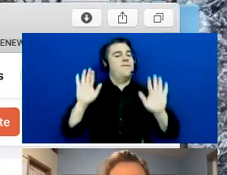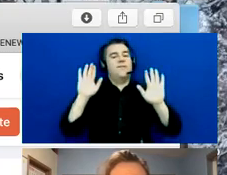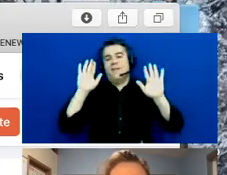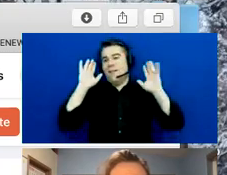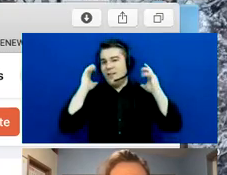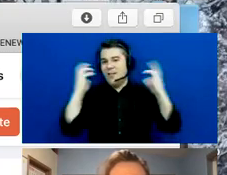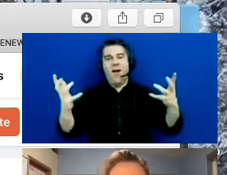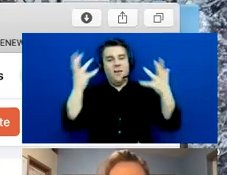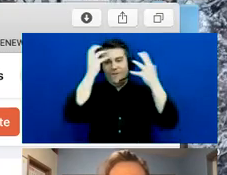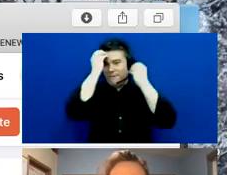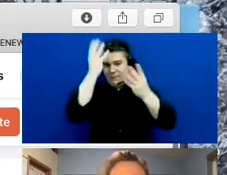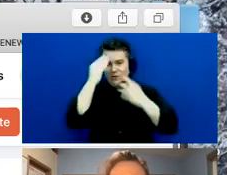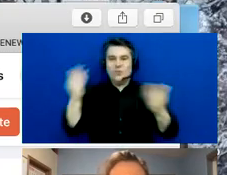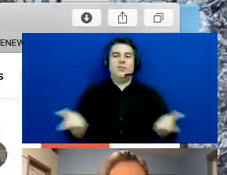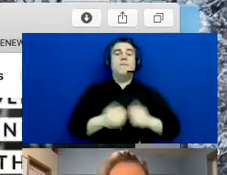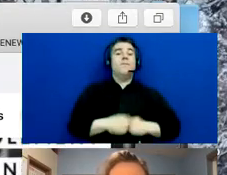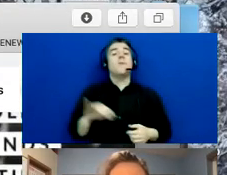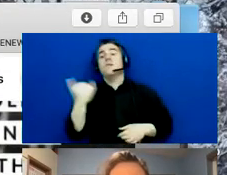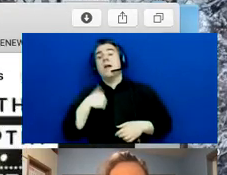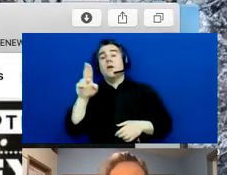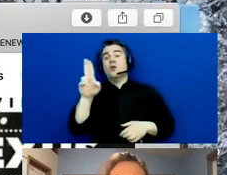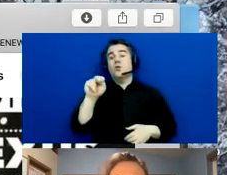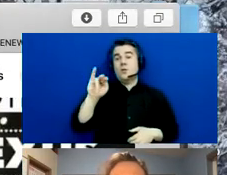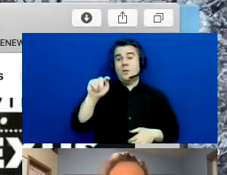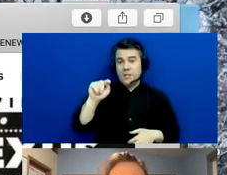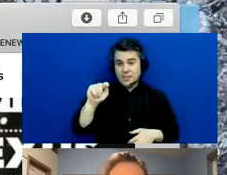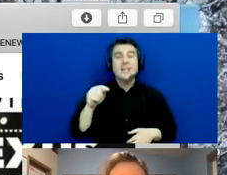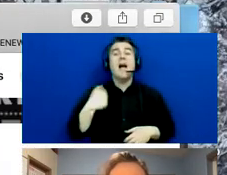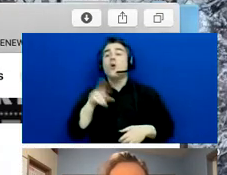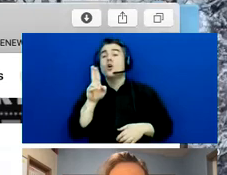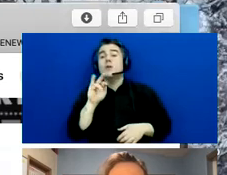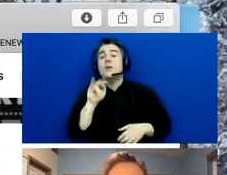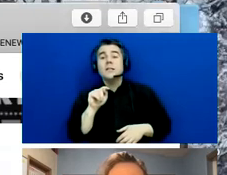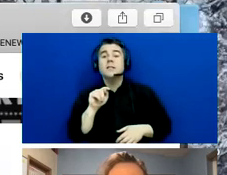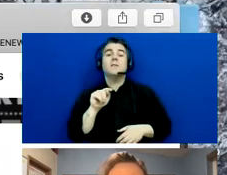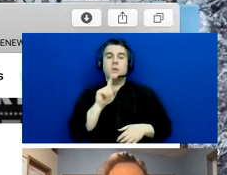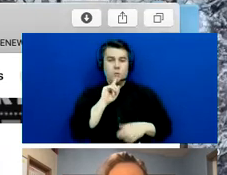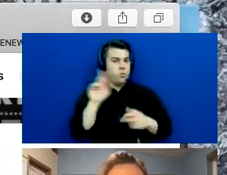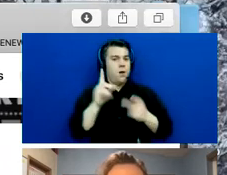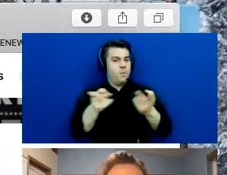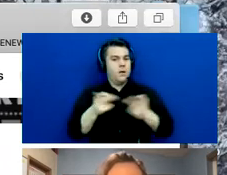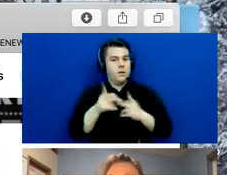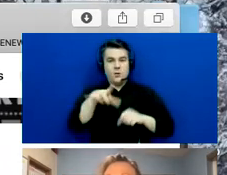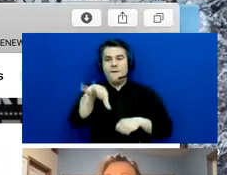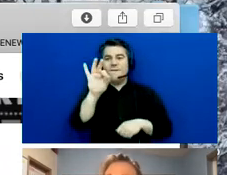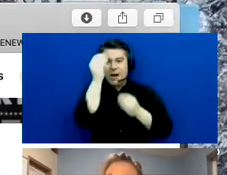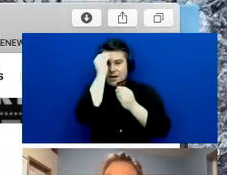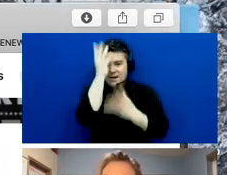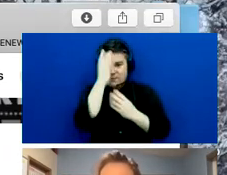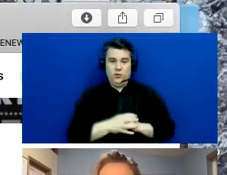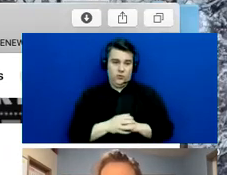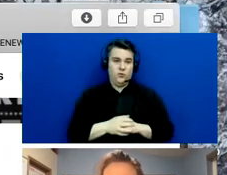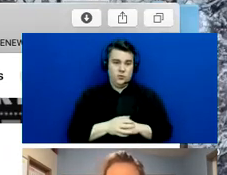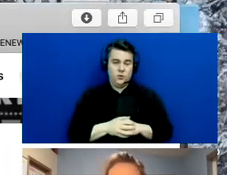here. Also, in our units is a place where you can find info. This is going